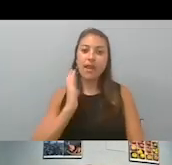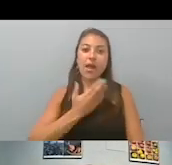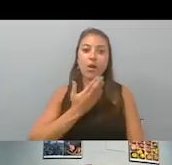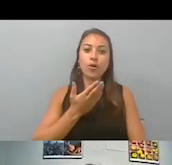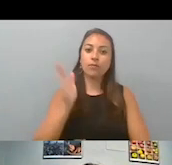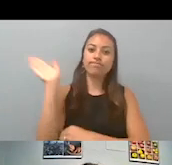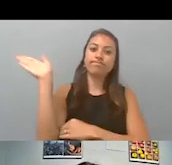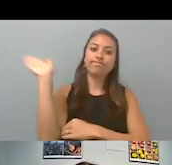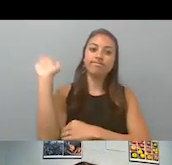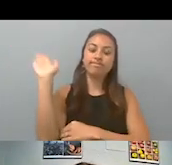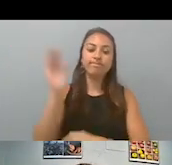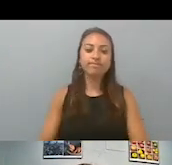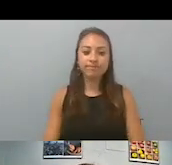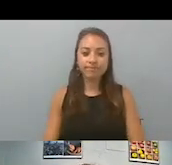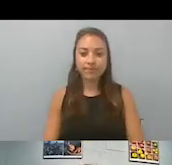presentation.